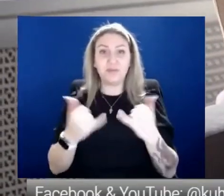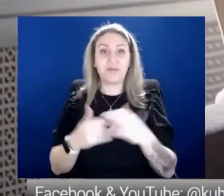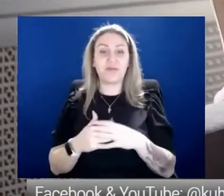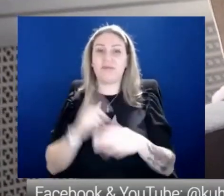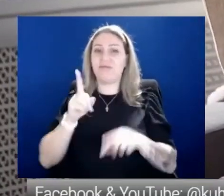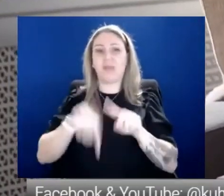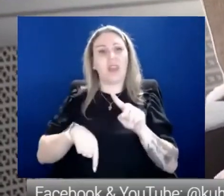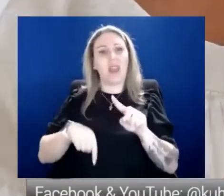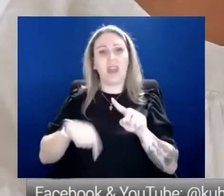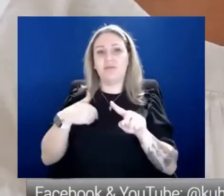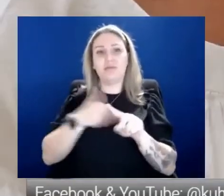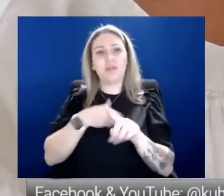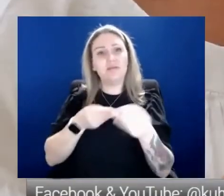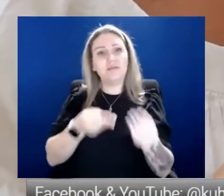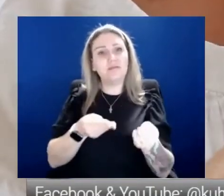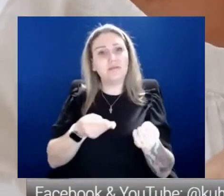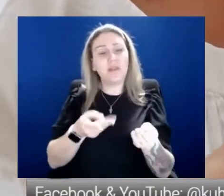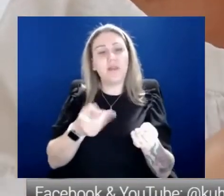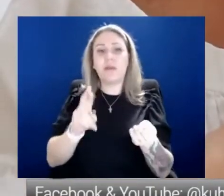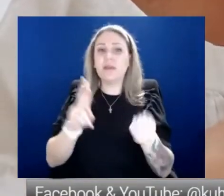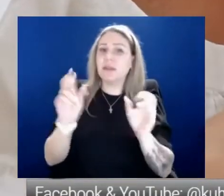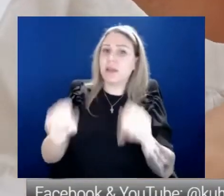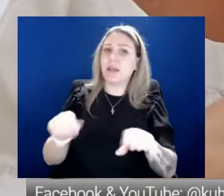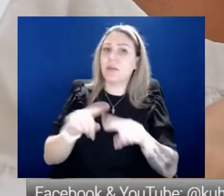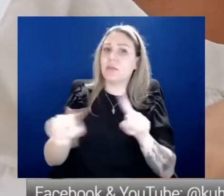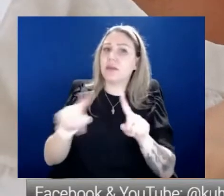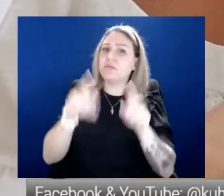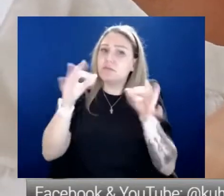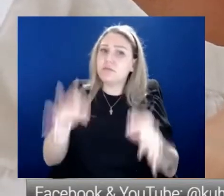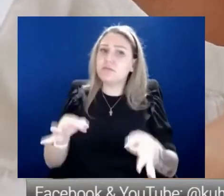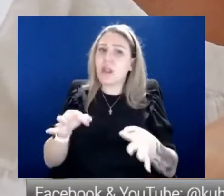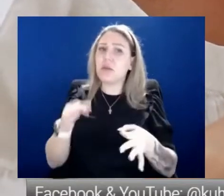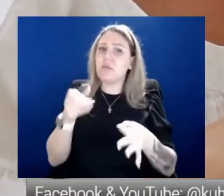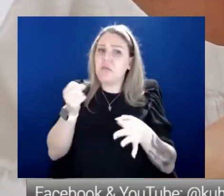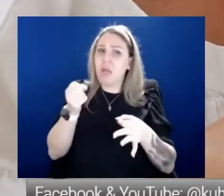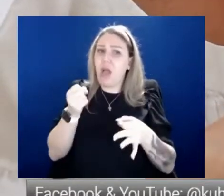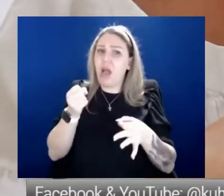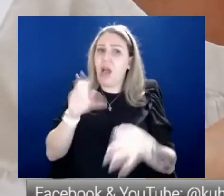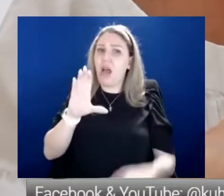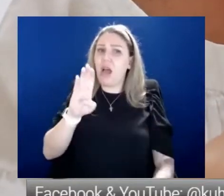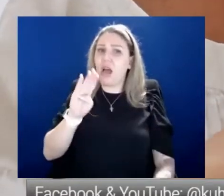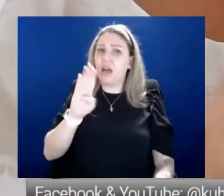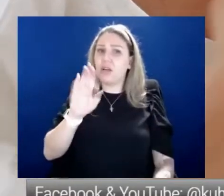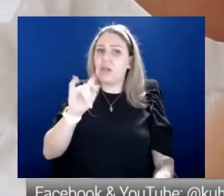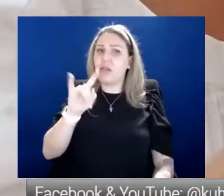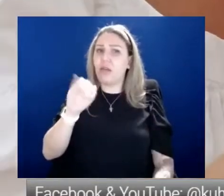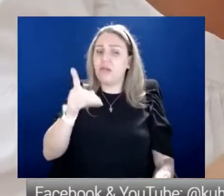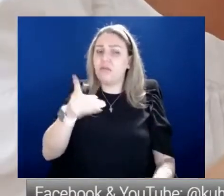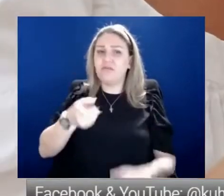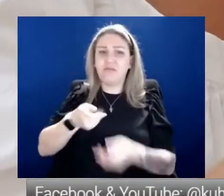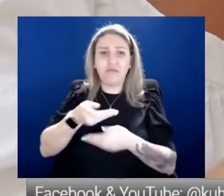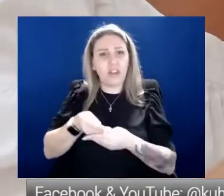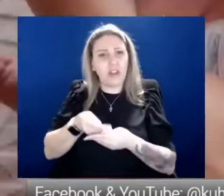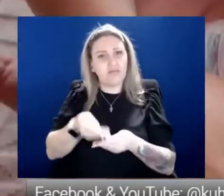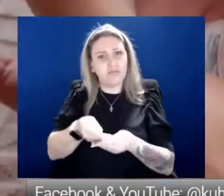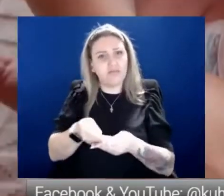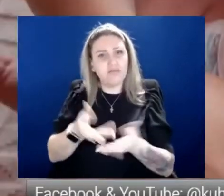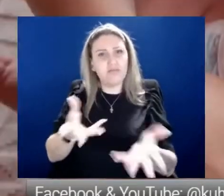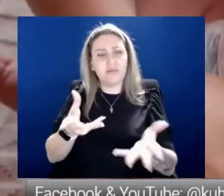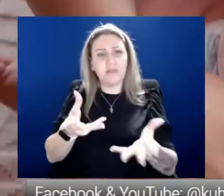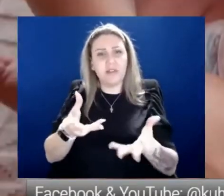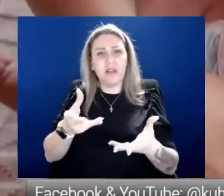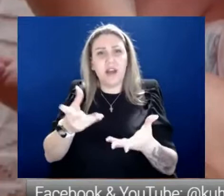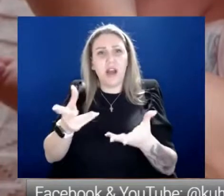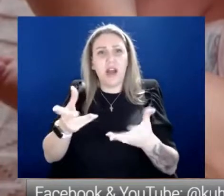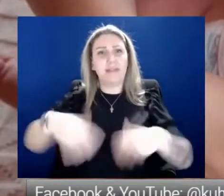or they can, but they choose to bottle feed. Dr. Hoos-Thompson, I know for me as an adoptive parent, it was super stressful just knowing